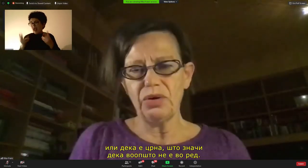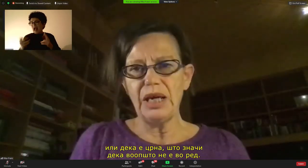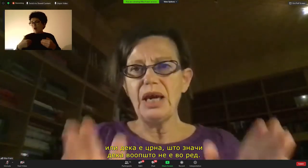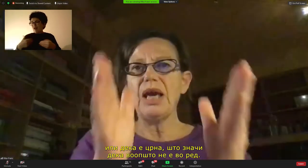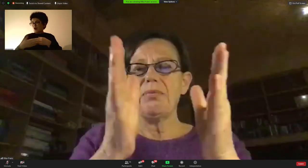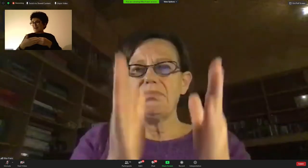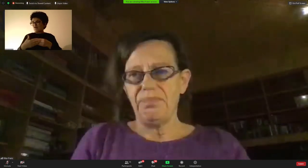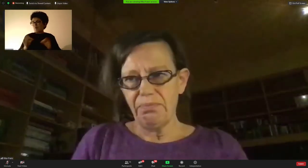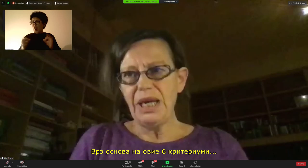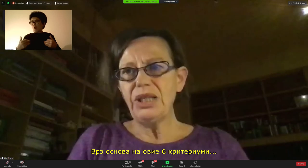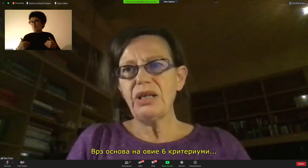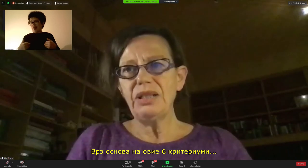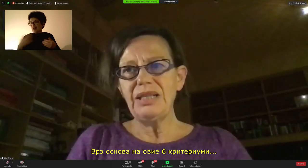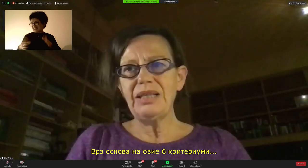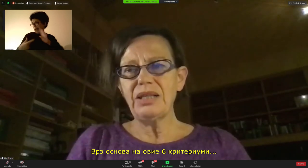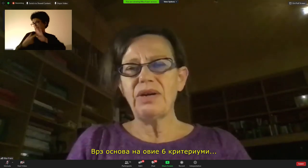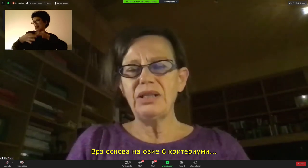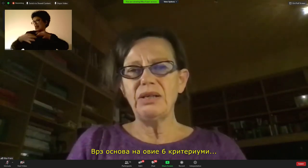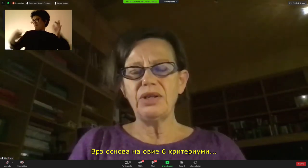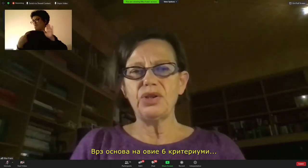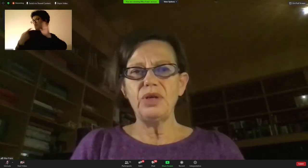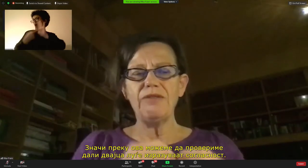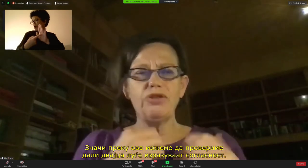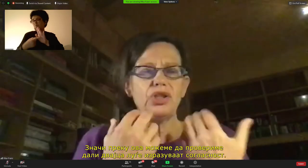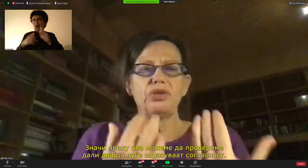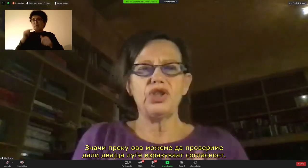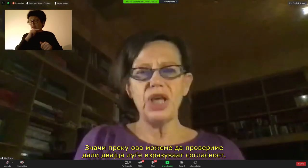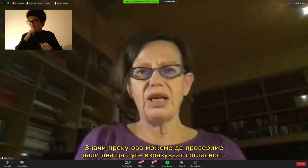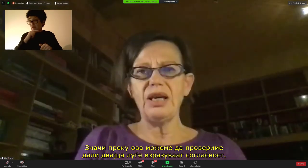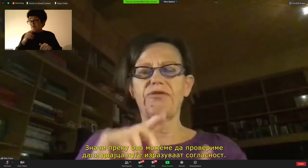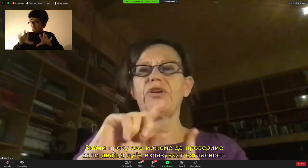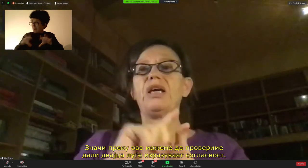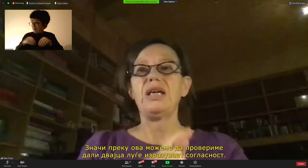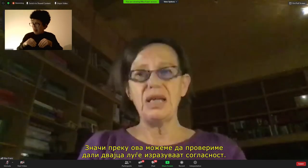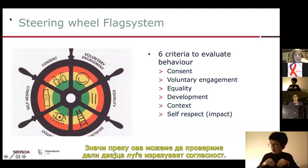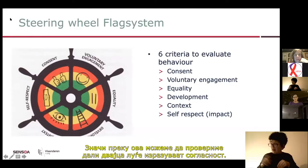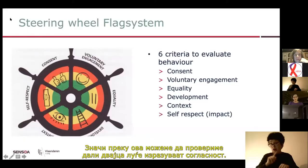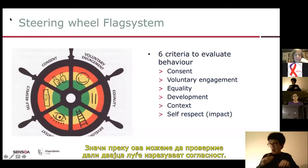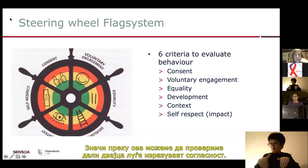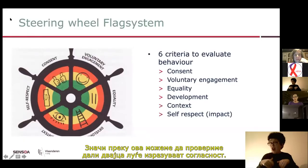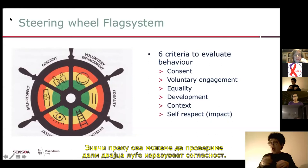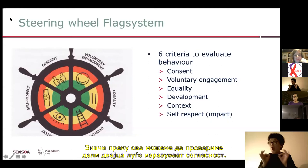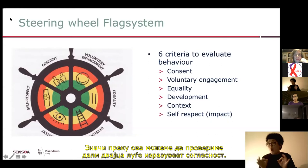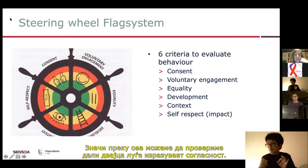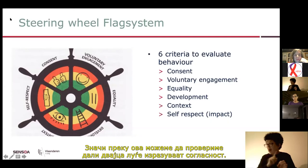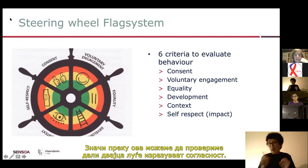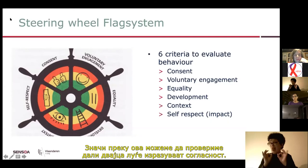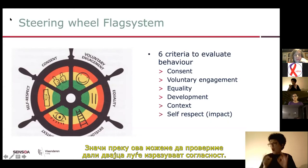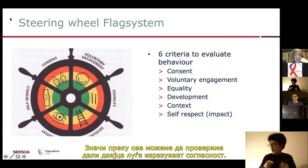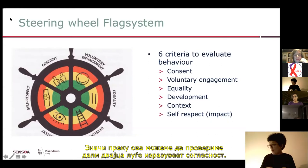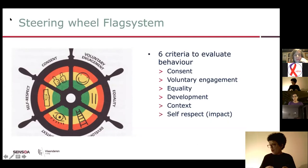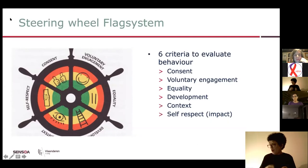not okay, based on these six criteria. So you have just to check if the two